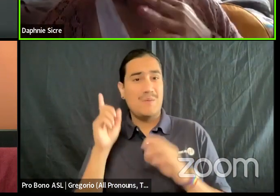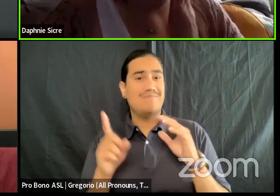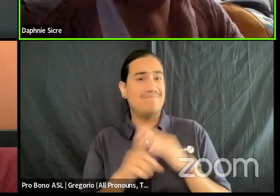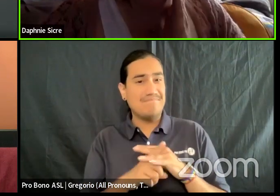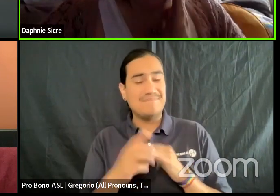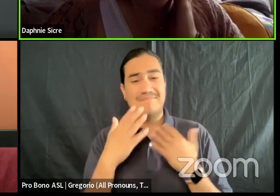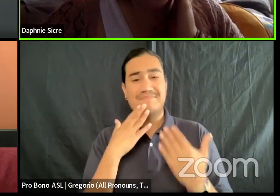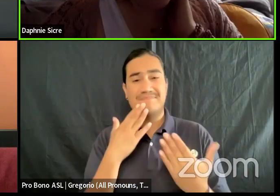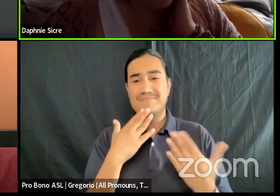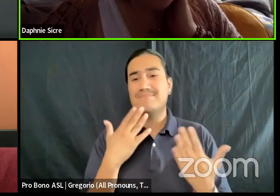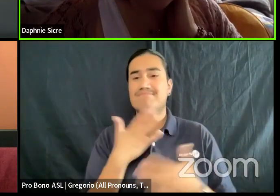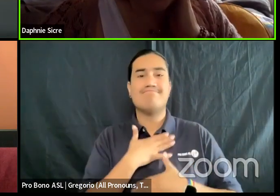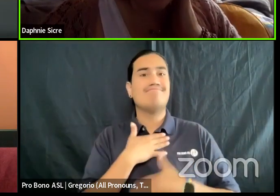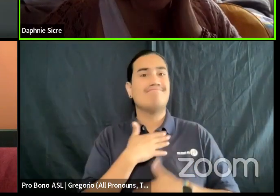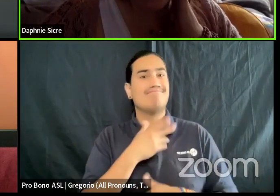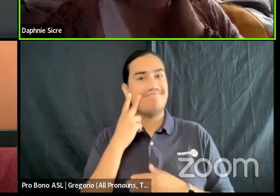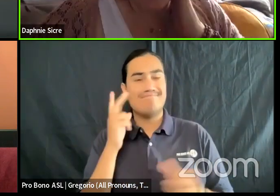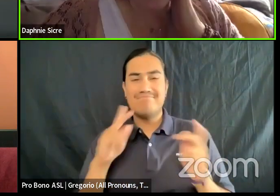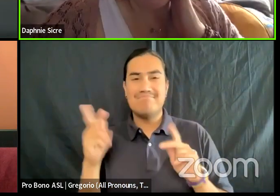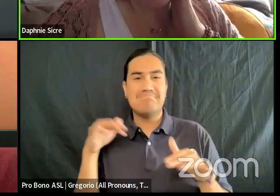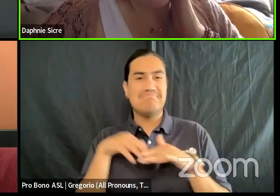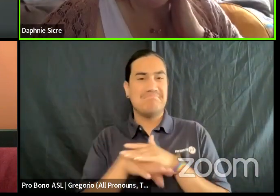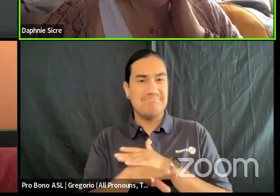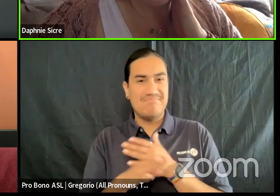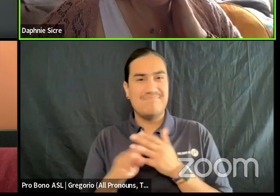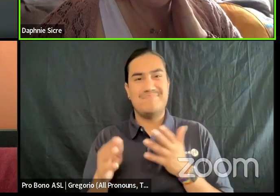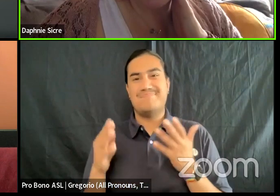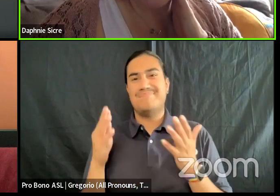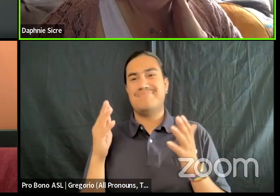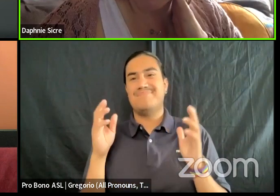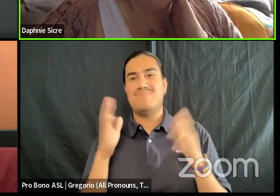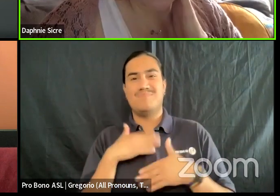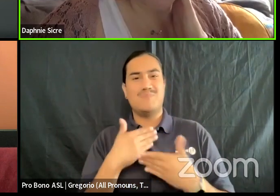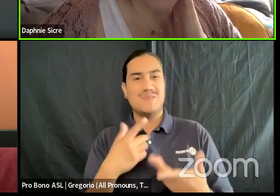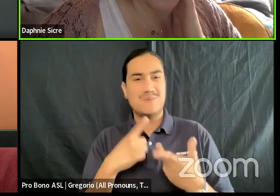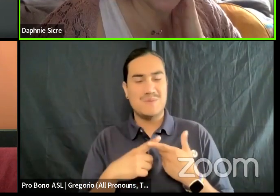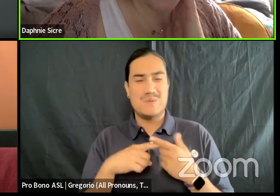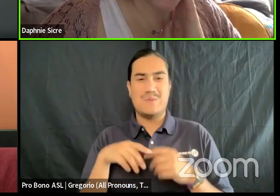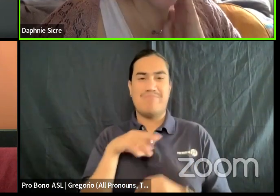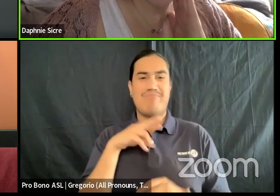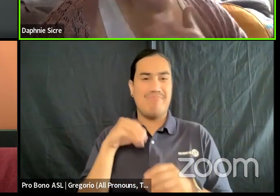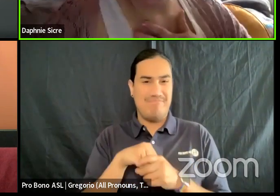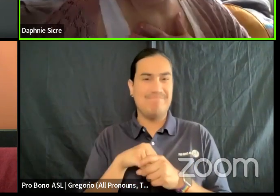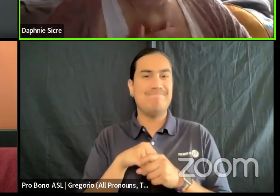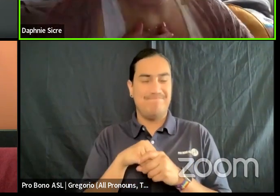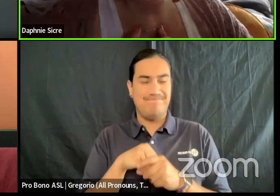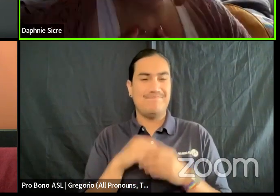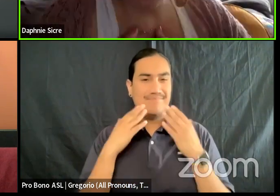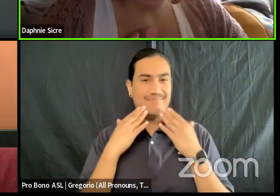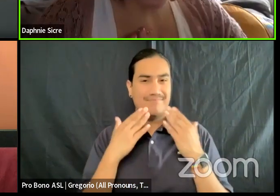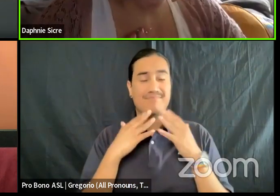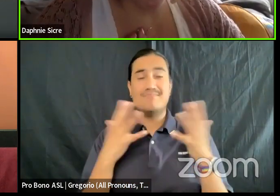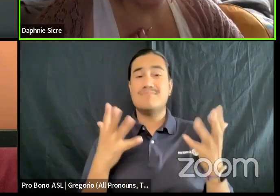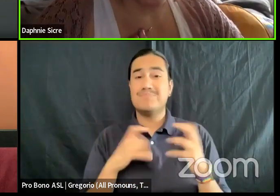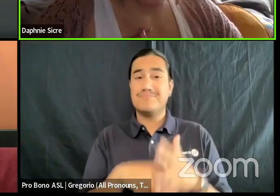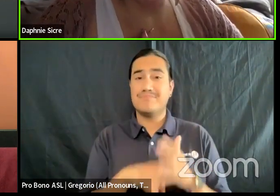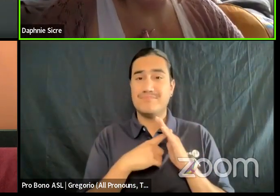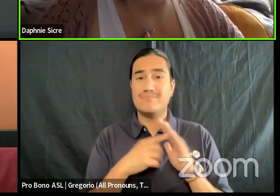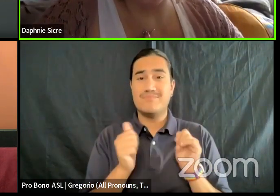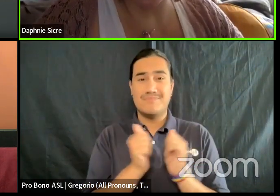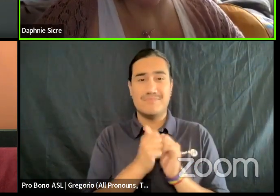space and being ready to participate. And I've just been really, really excited with everyone in the space. I wanted to start